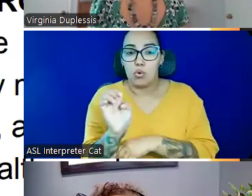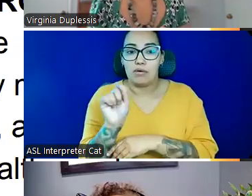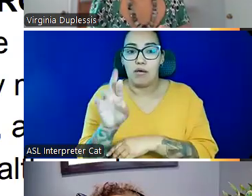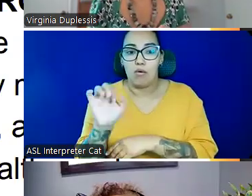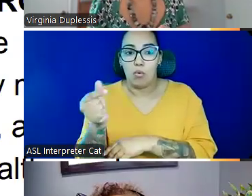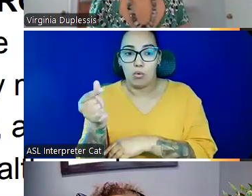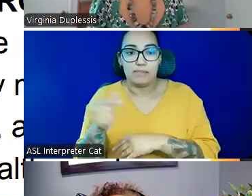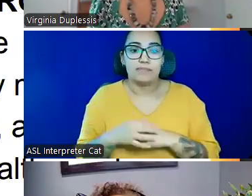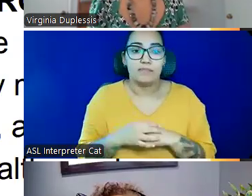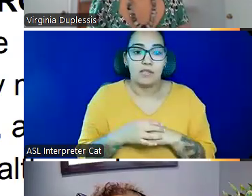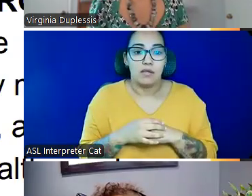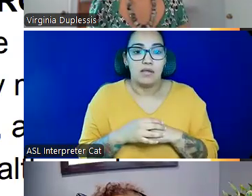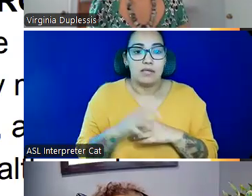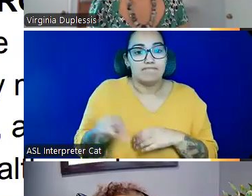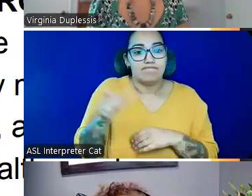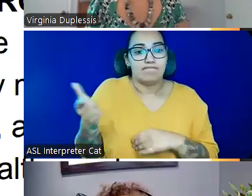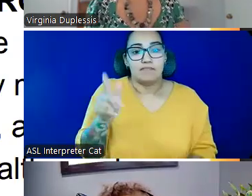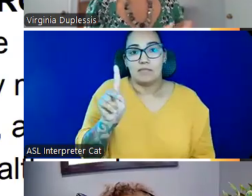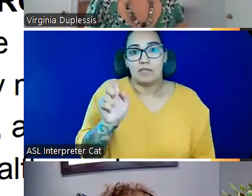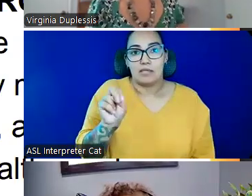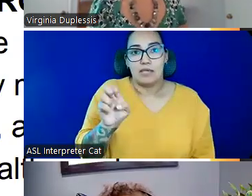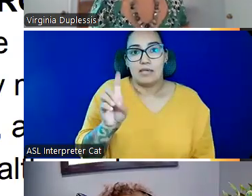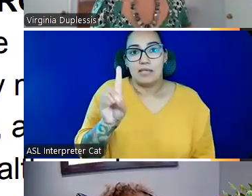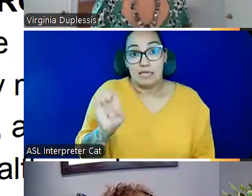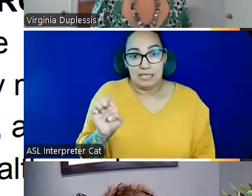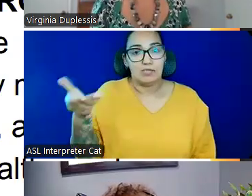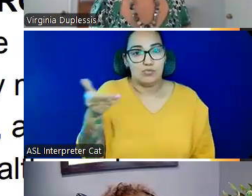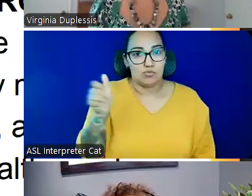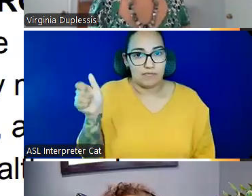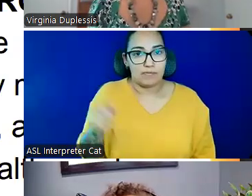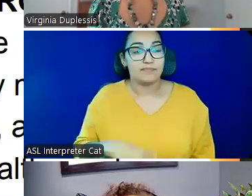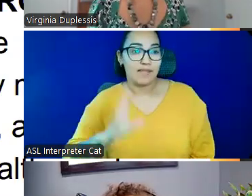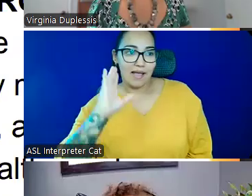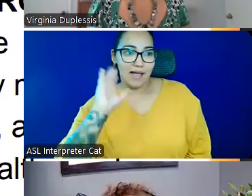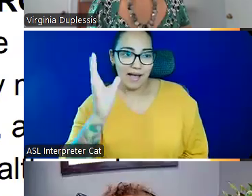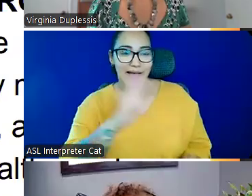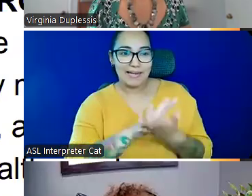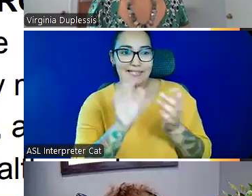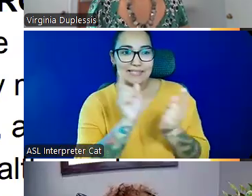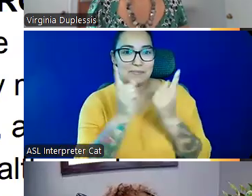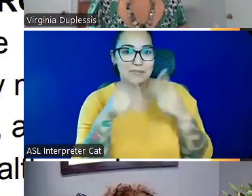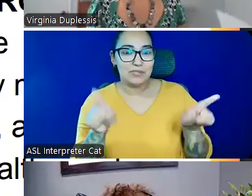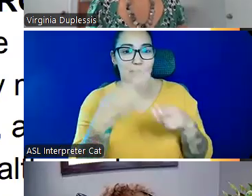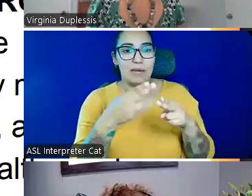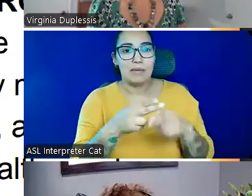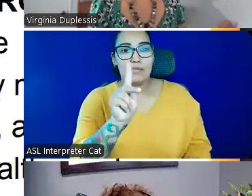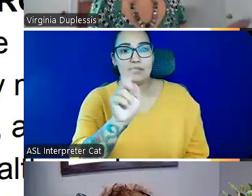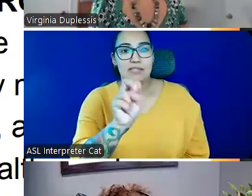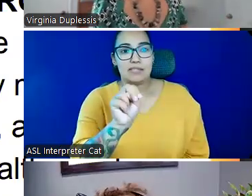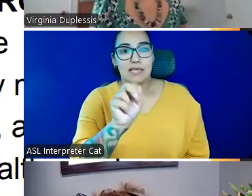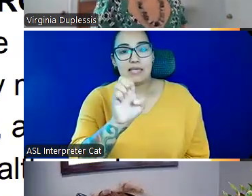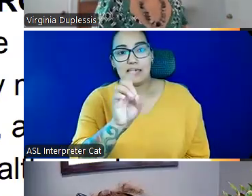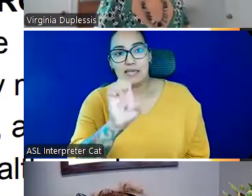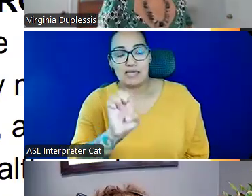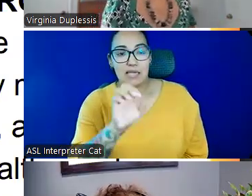store.futureswithoutviolence.org. And I'm going to hand it over to Kennedy to introduce herself. Hello, everyone. Nice to meet you. My name is Kennedy Pratt McLeod,